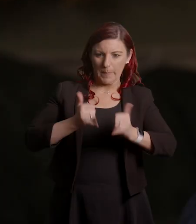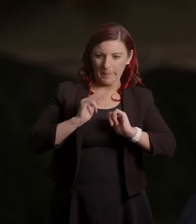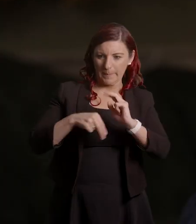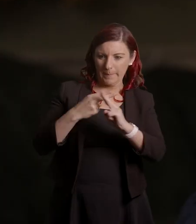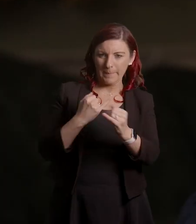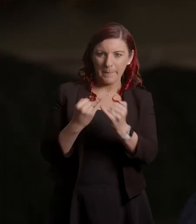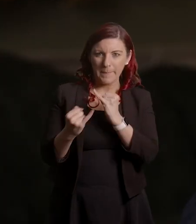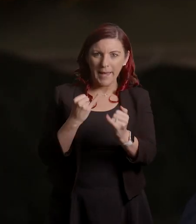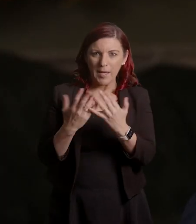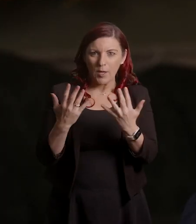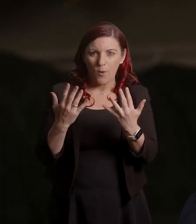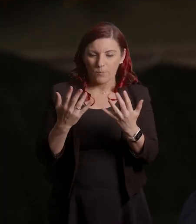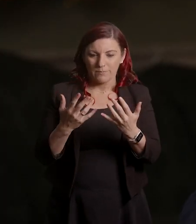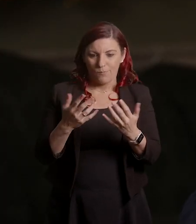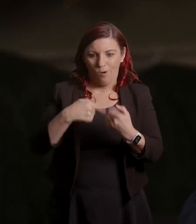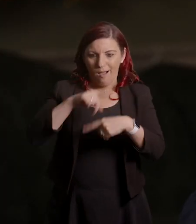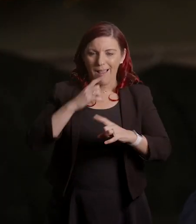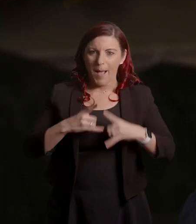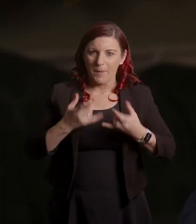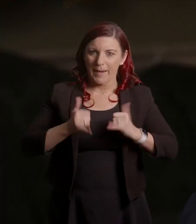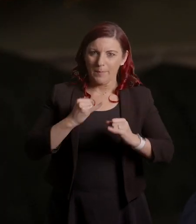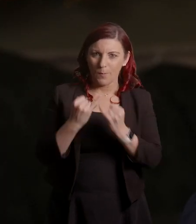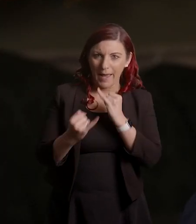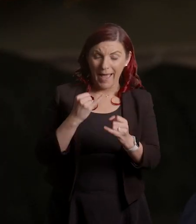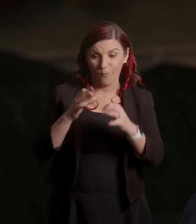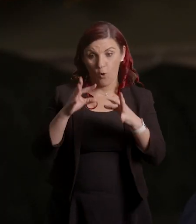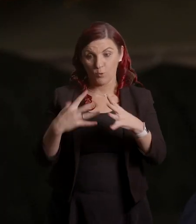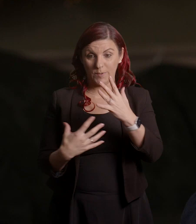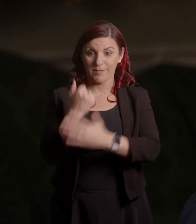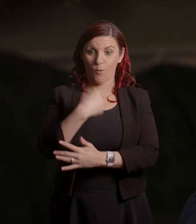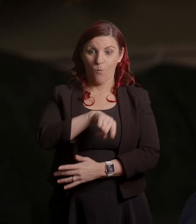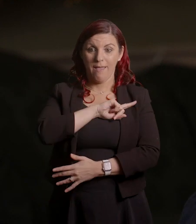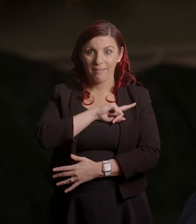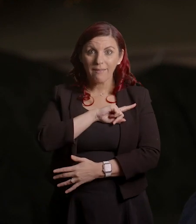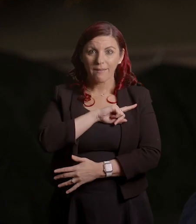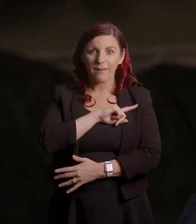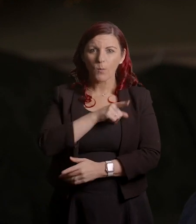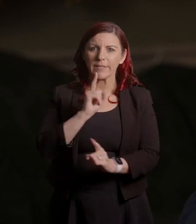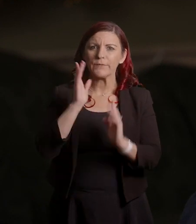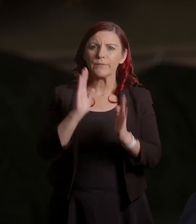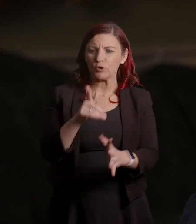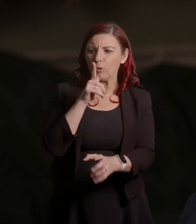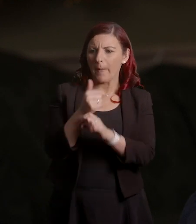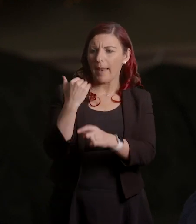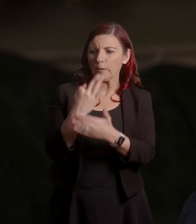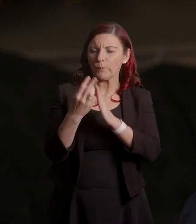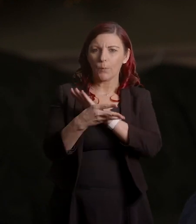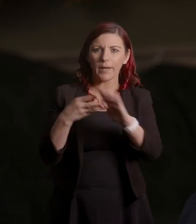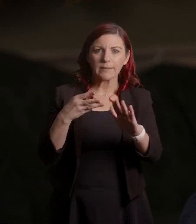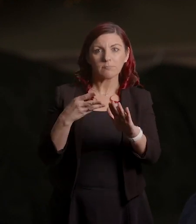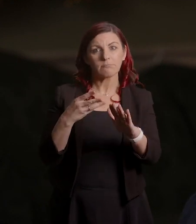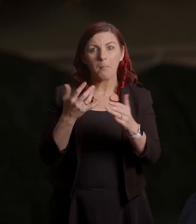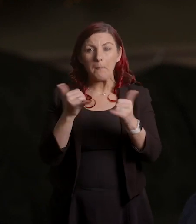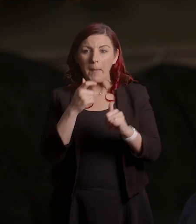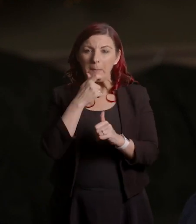play something that is our hobby, and obviously to be successful. We spoke over the last couple of weeks that, you